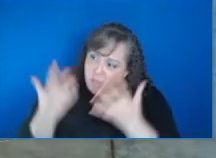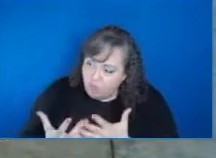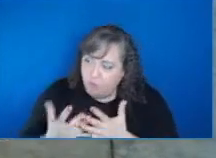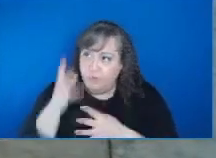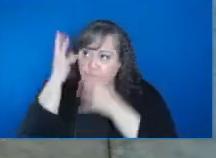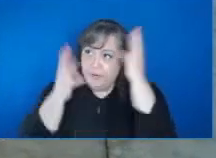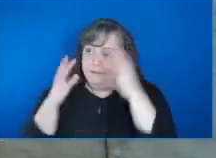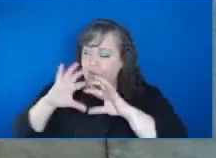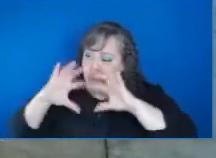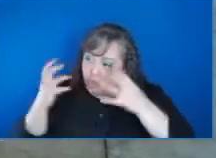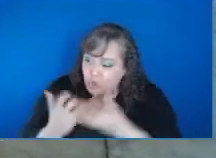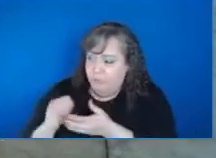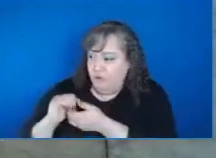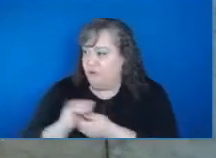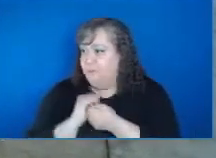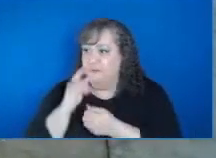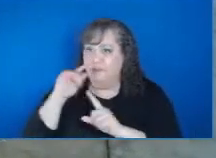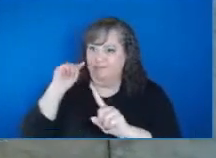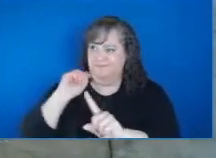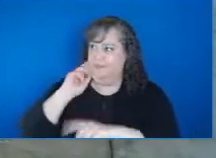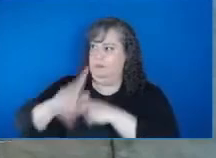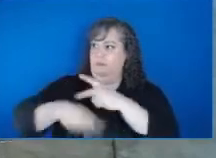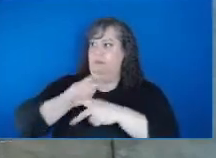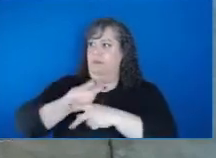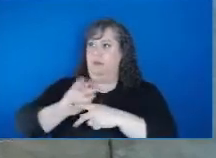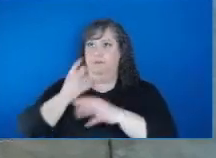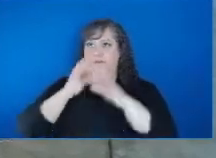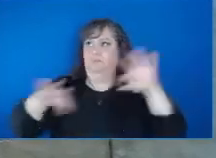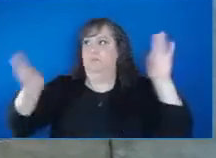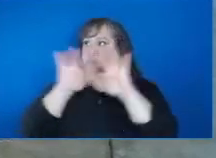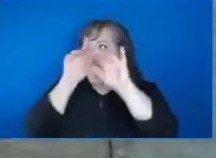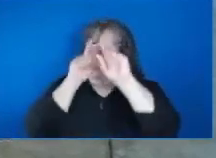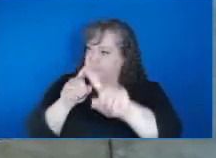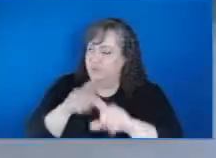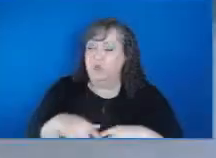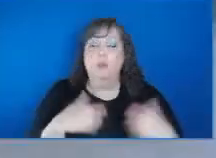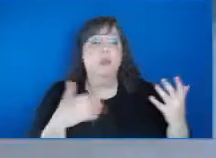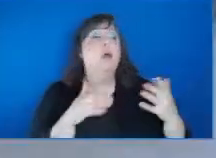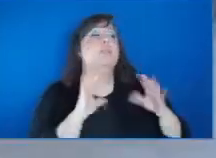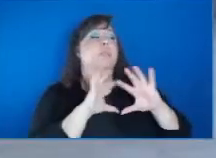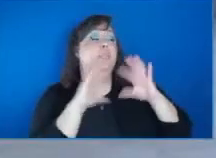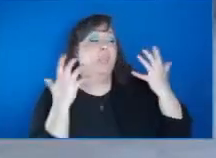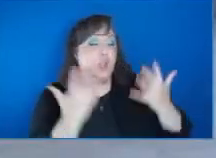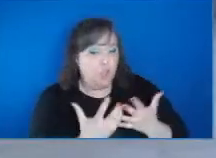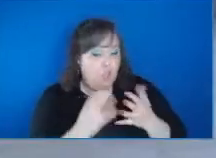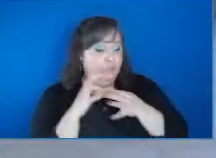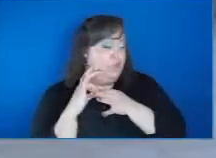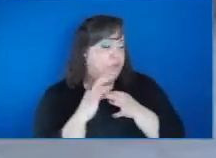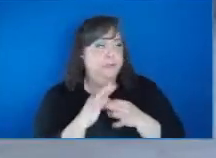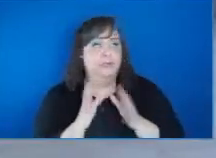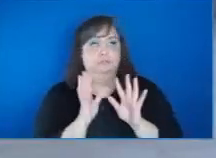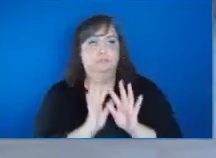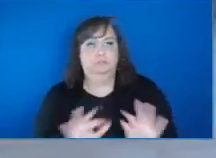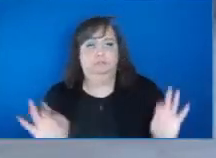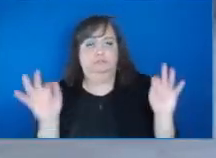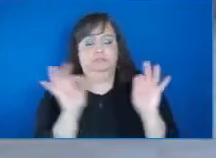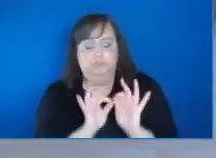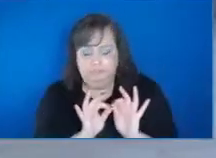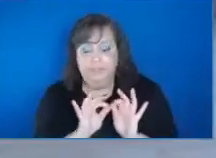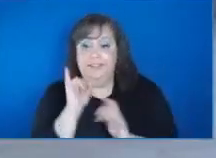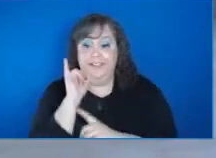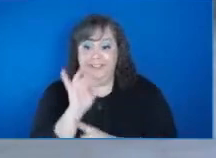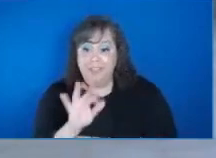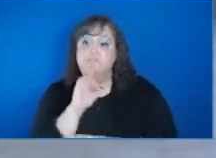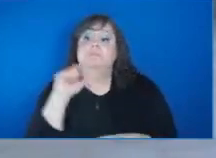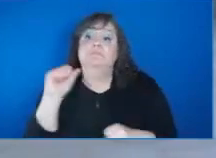mission? Well, I think the global cooperation is absolutely critical. If there ever were actually